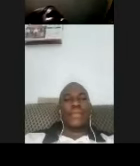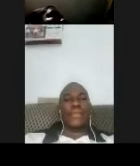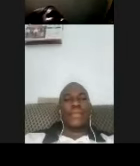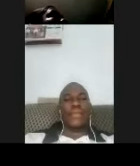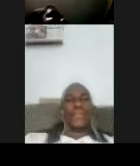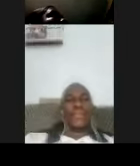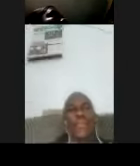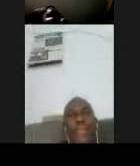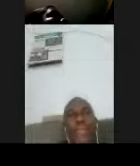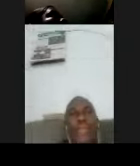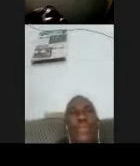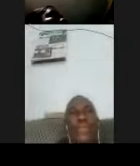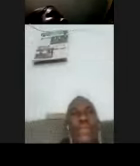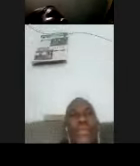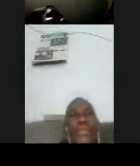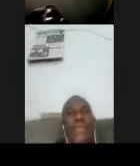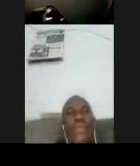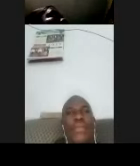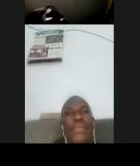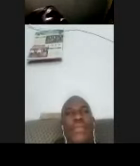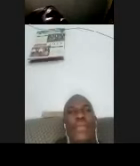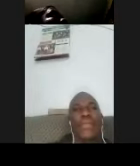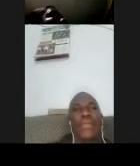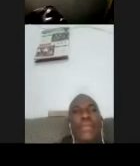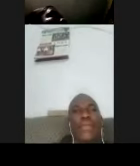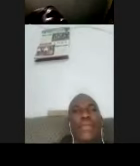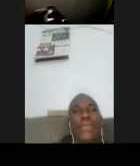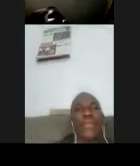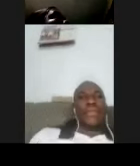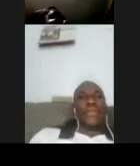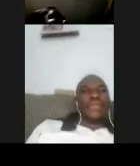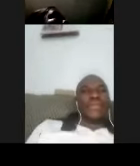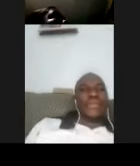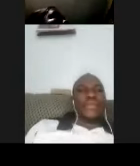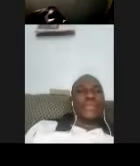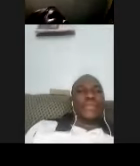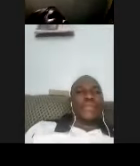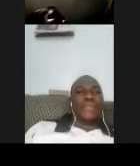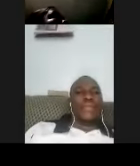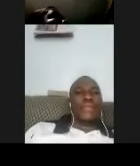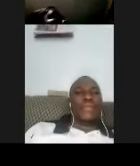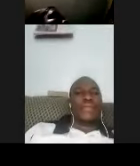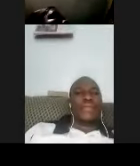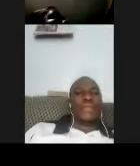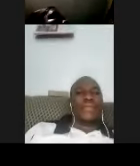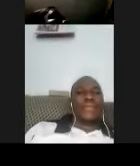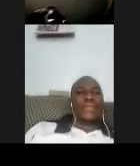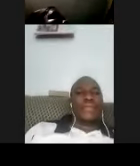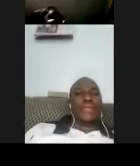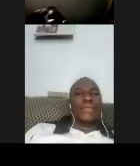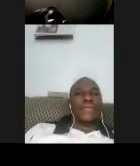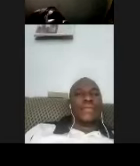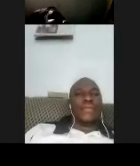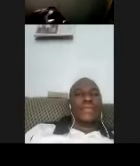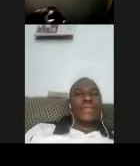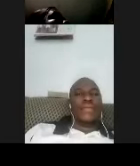life. And this was one of those moments for me that I will never forget it. So I was sitting there with